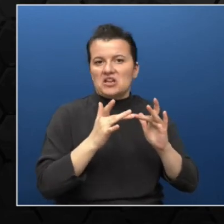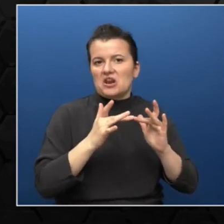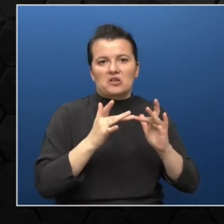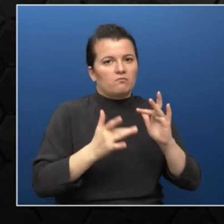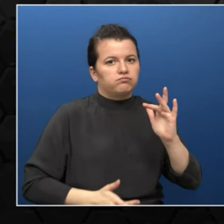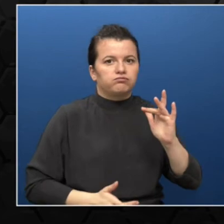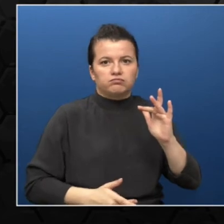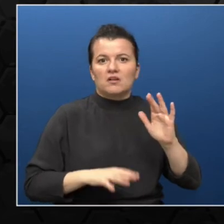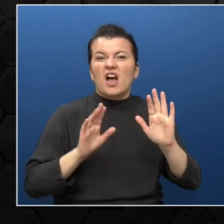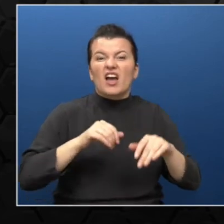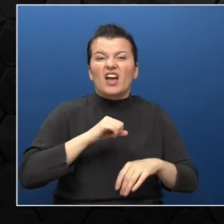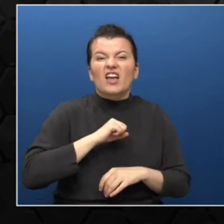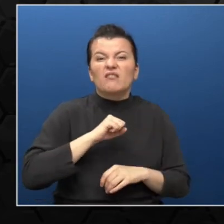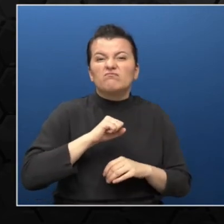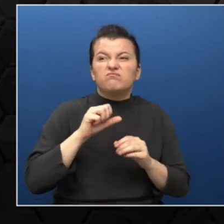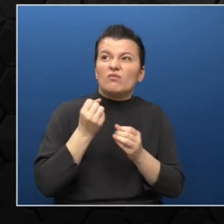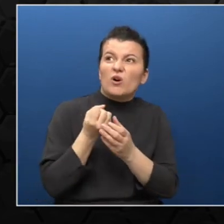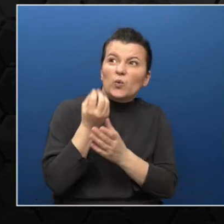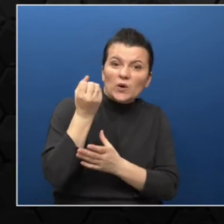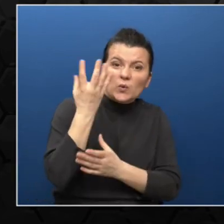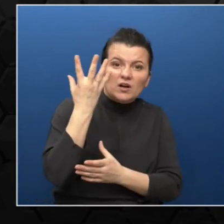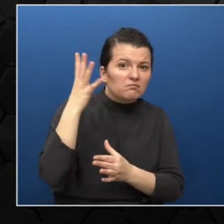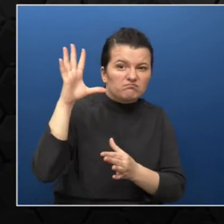internet available to train your model.